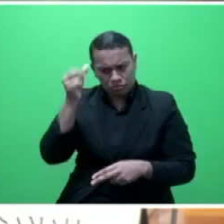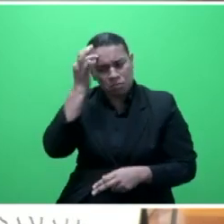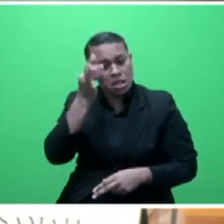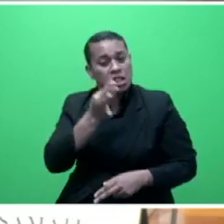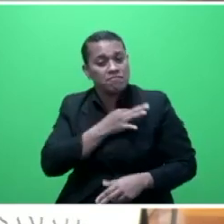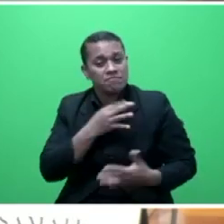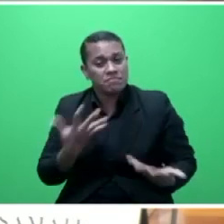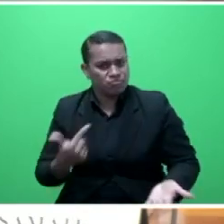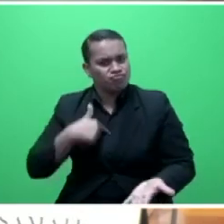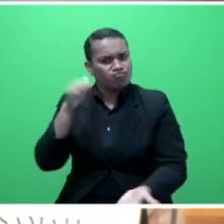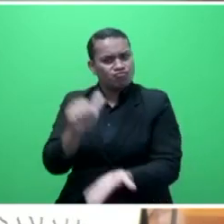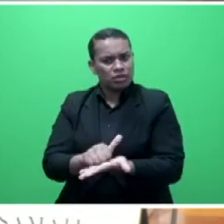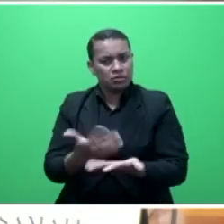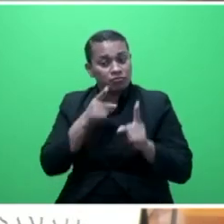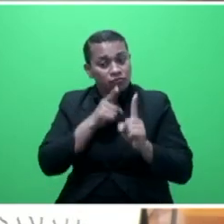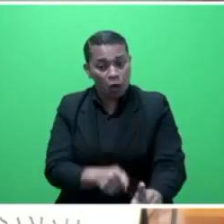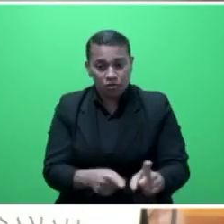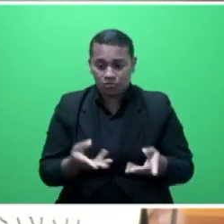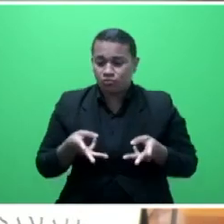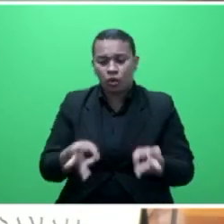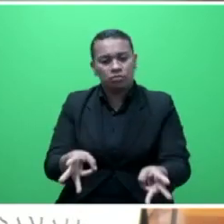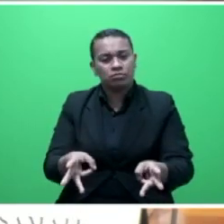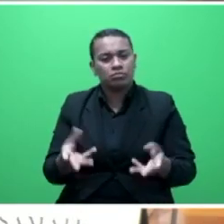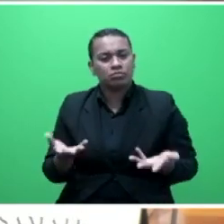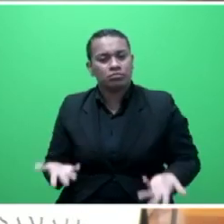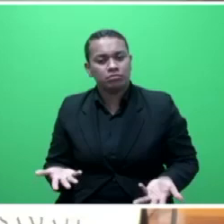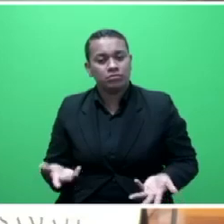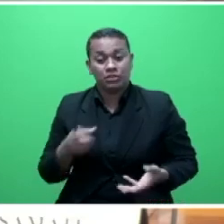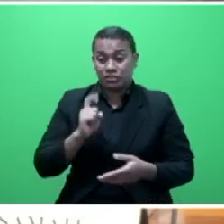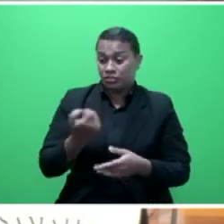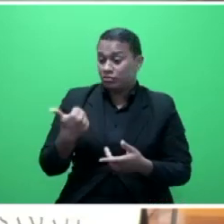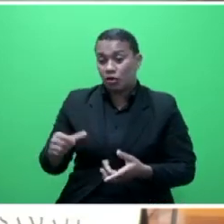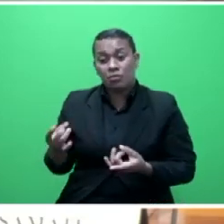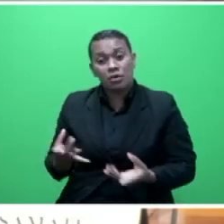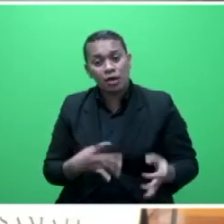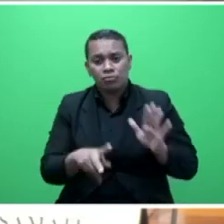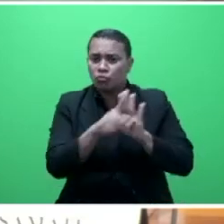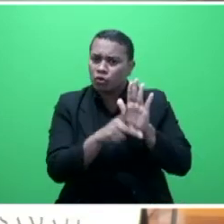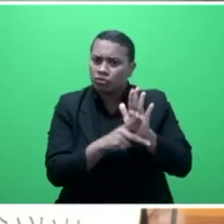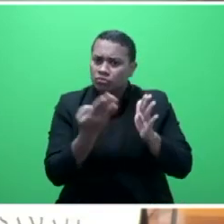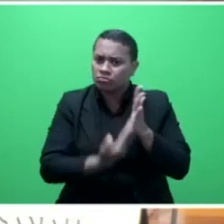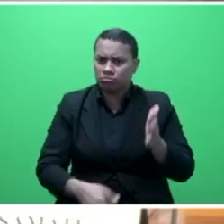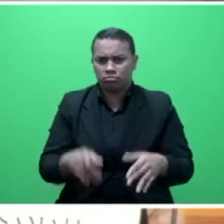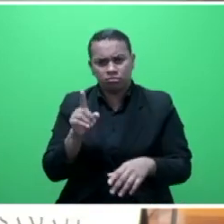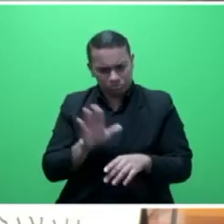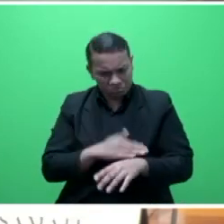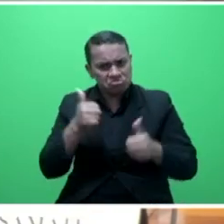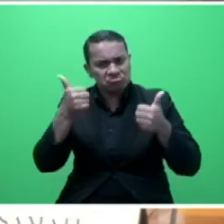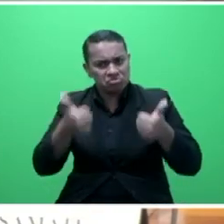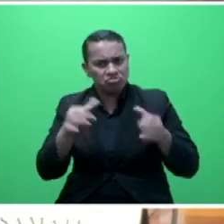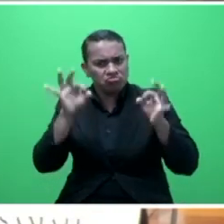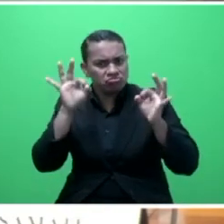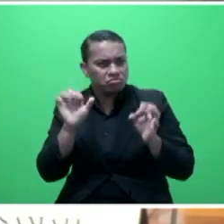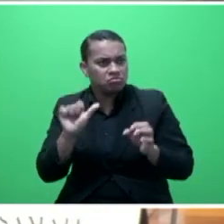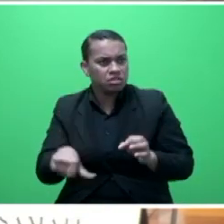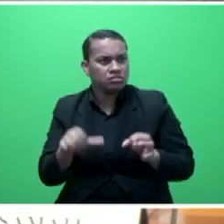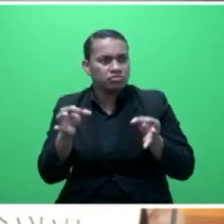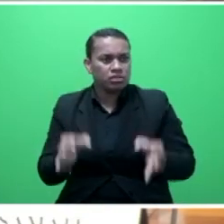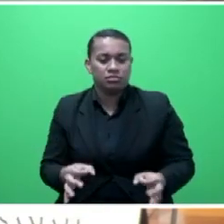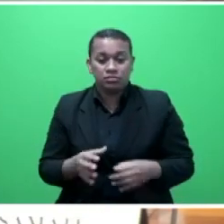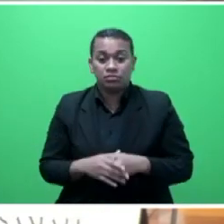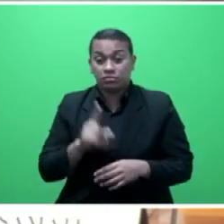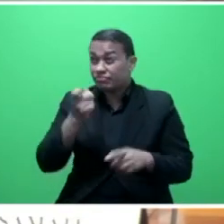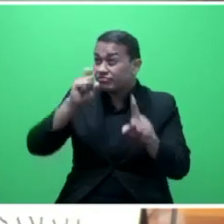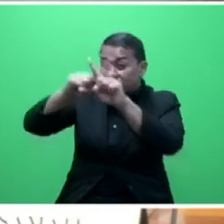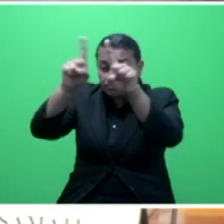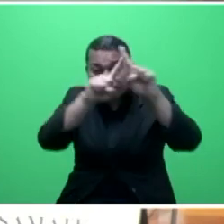right course, pursuing the right policies, and making the right decisions. Mr. Speaker, these MDBs, multilateral development